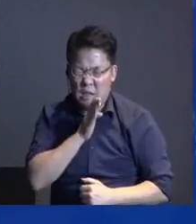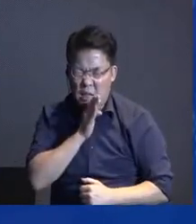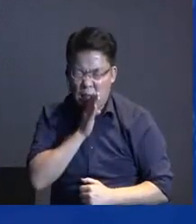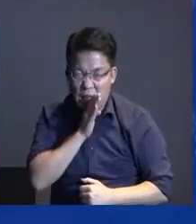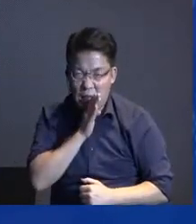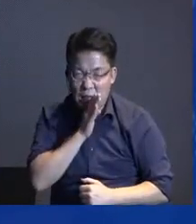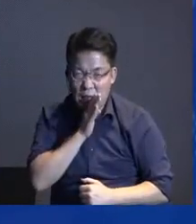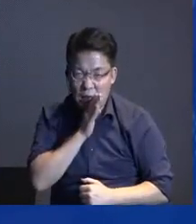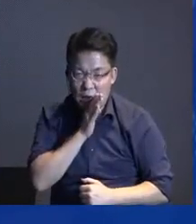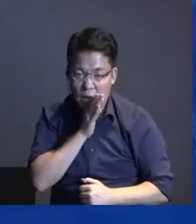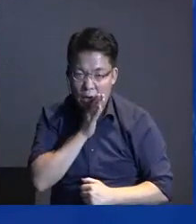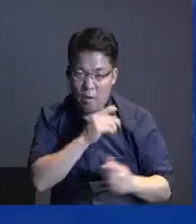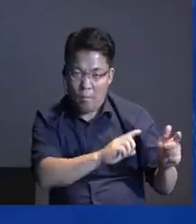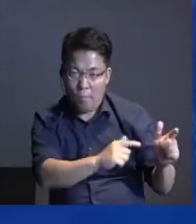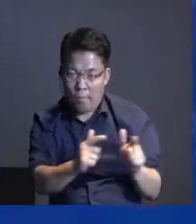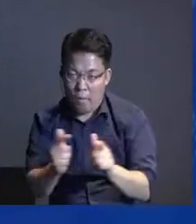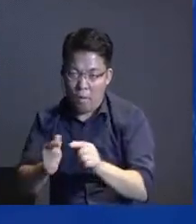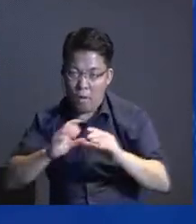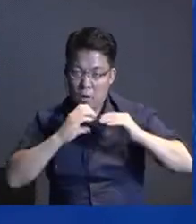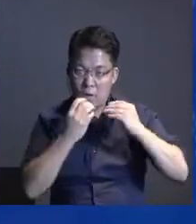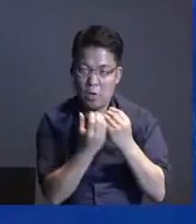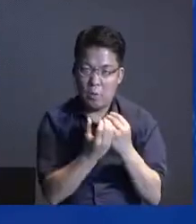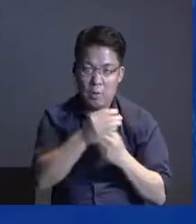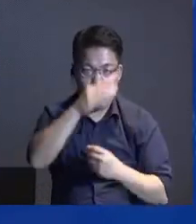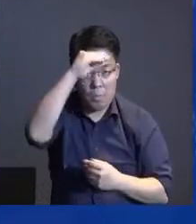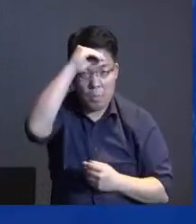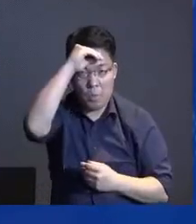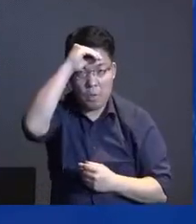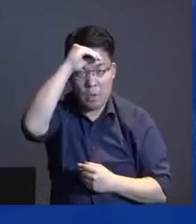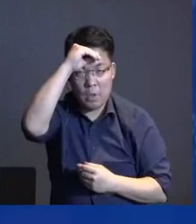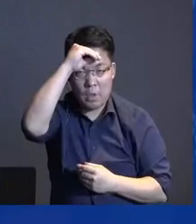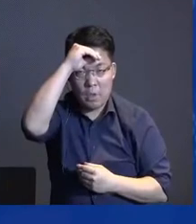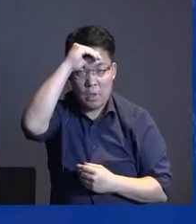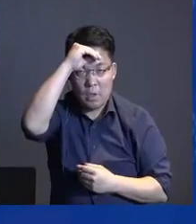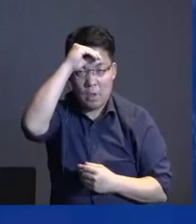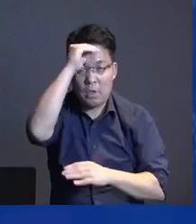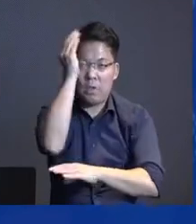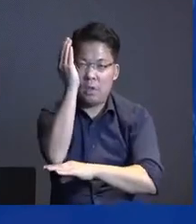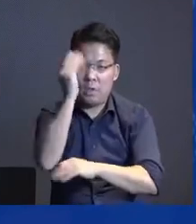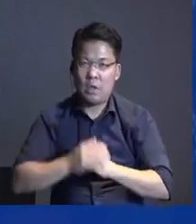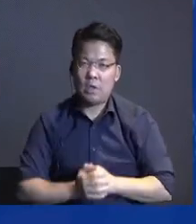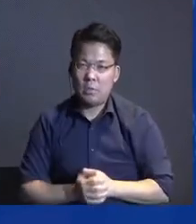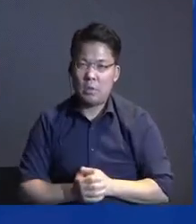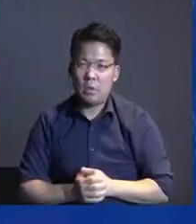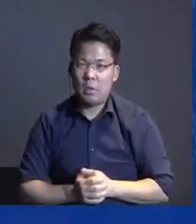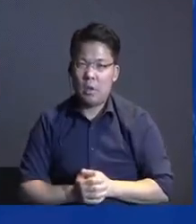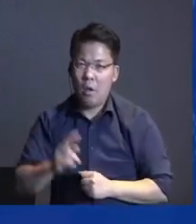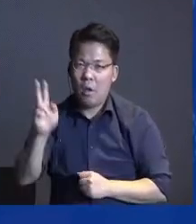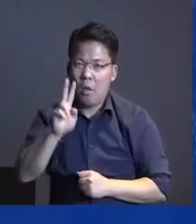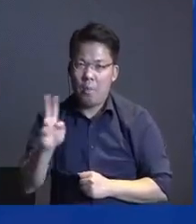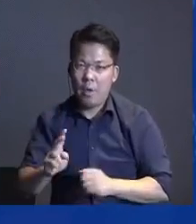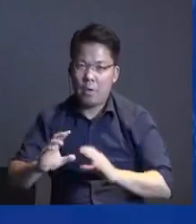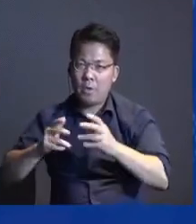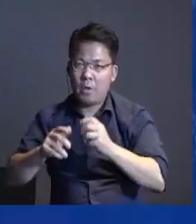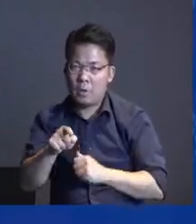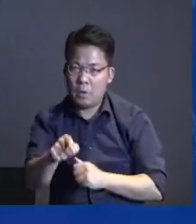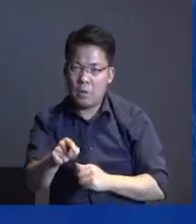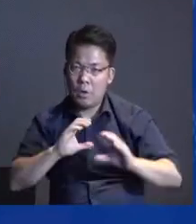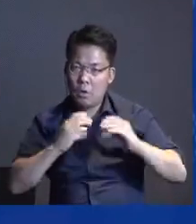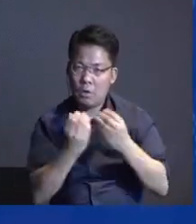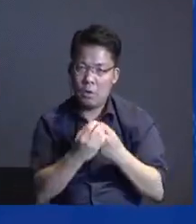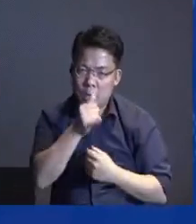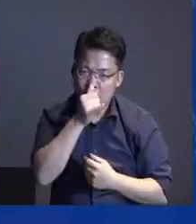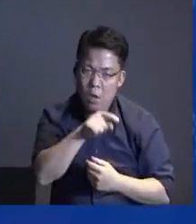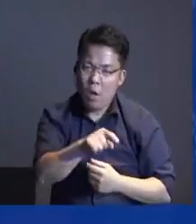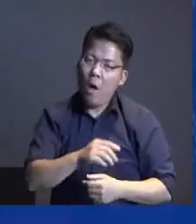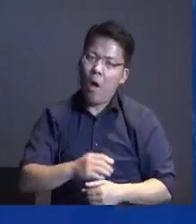in Vietnam. And hopefully all the speakers will stay with us to entertain some questions we have for you later